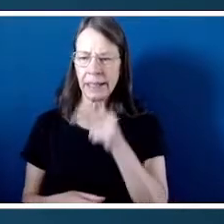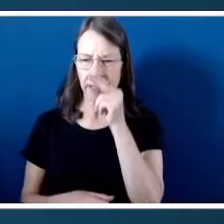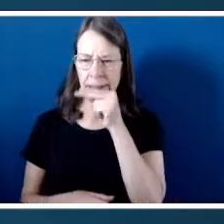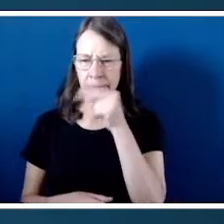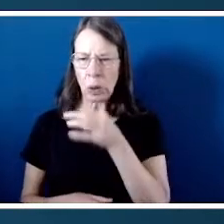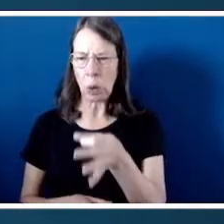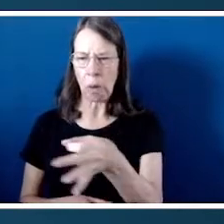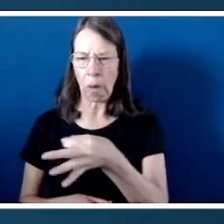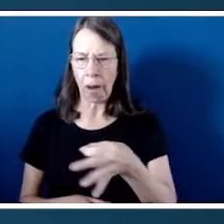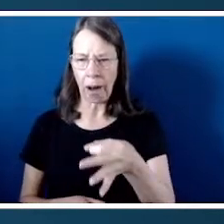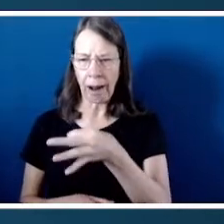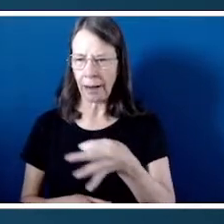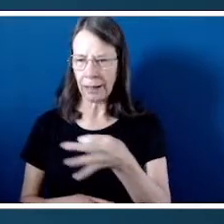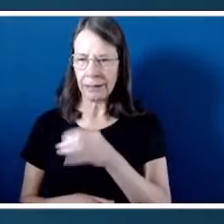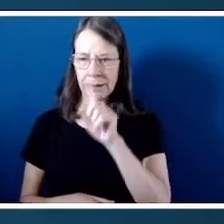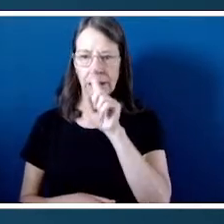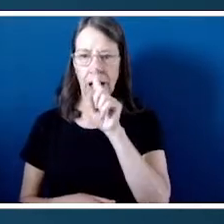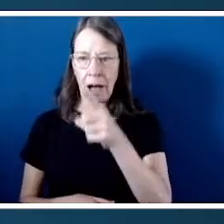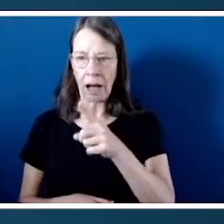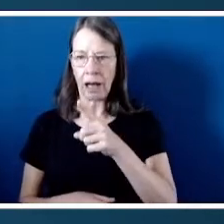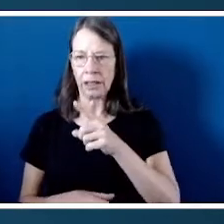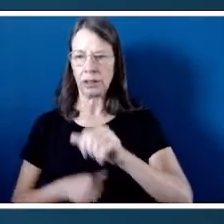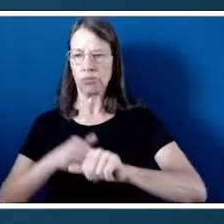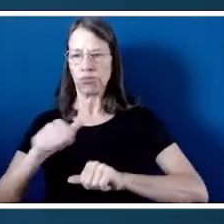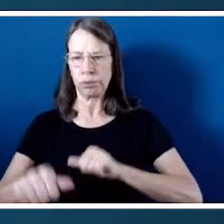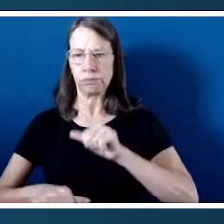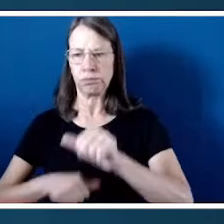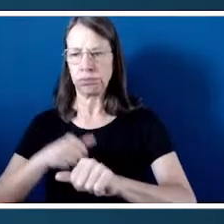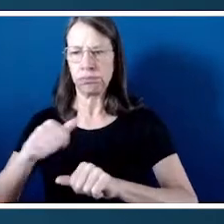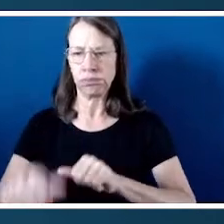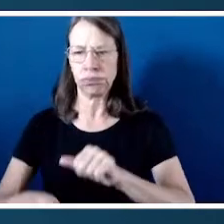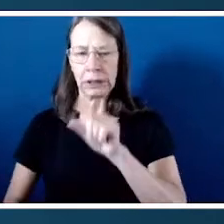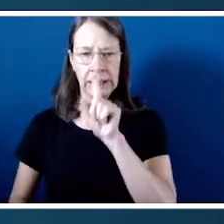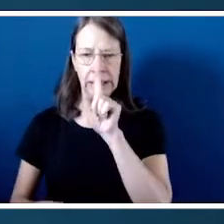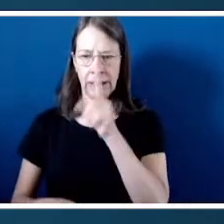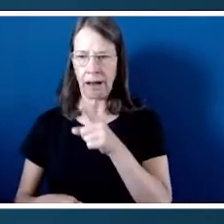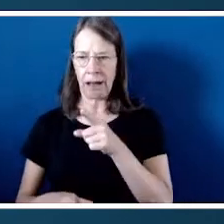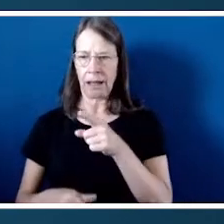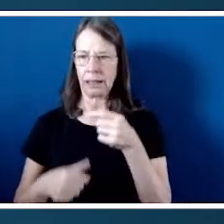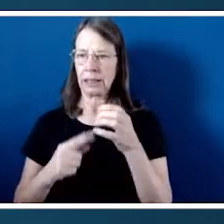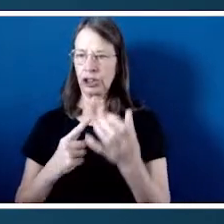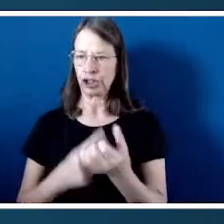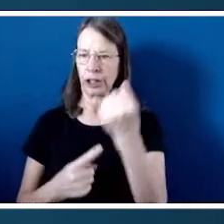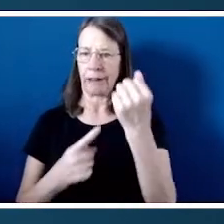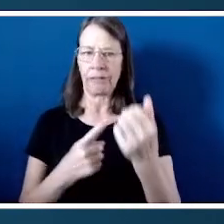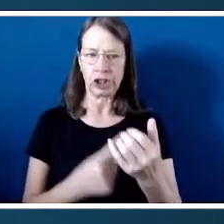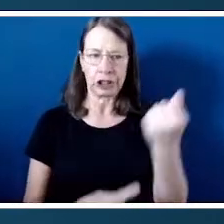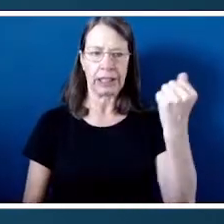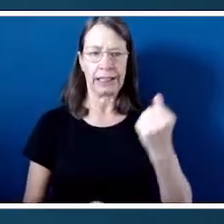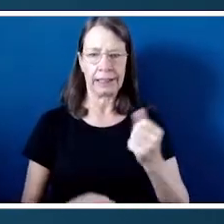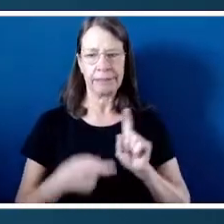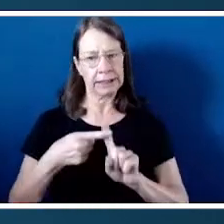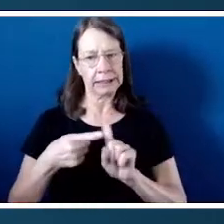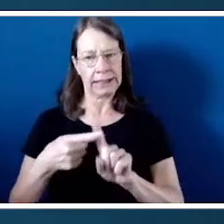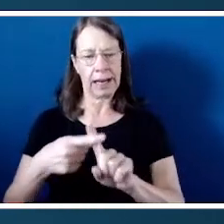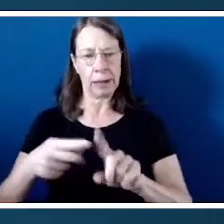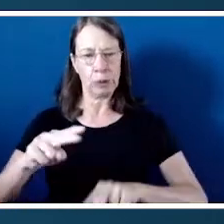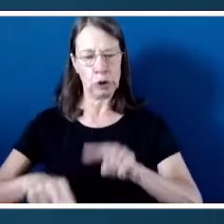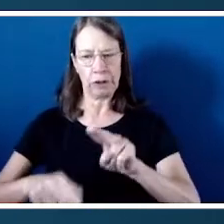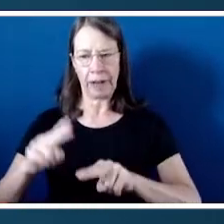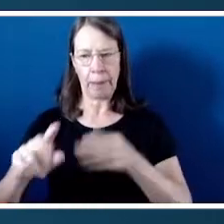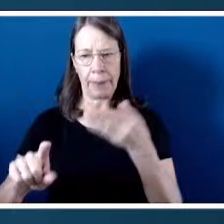progress against the Sustainable Development Goals, national and regional